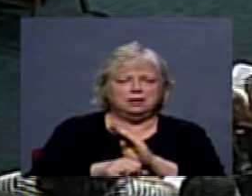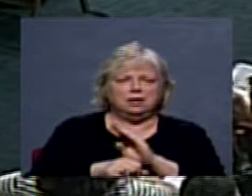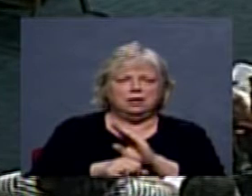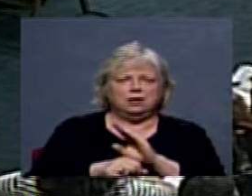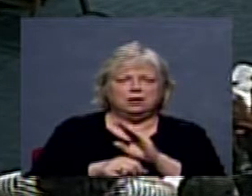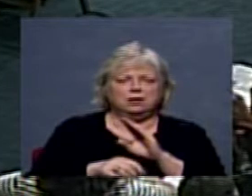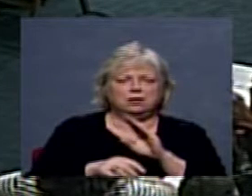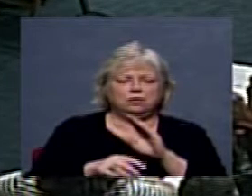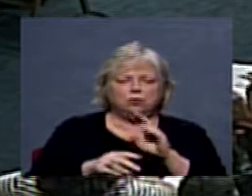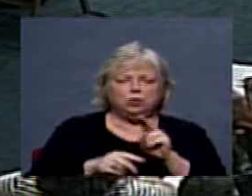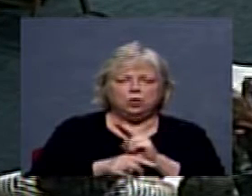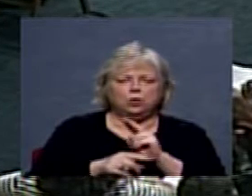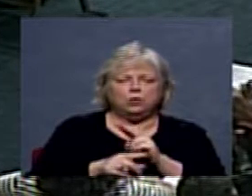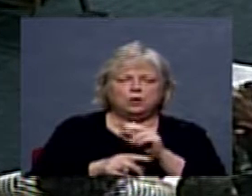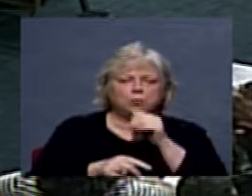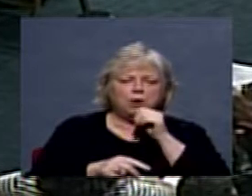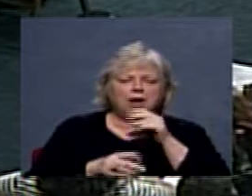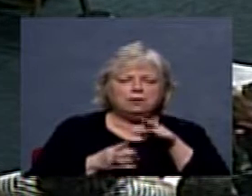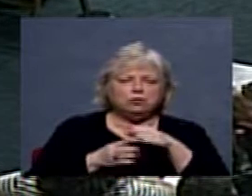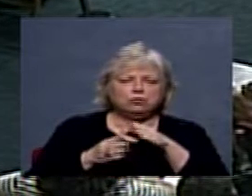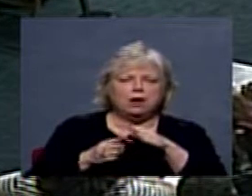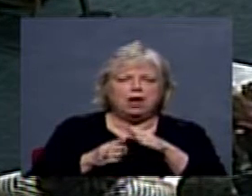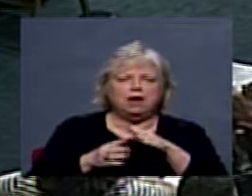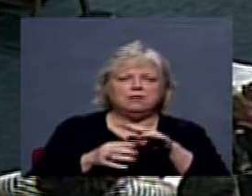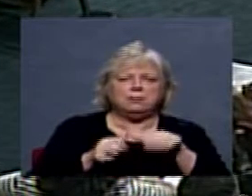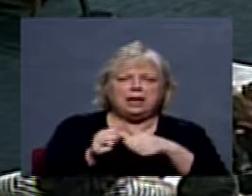drive behind 4 homes.